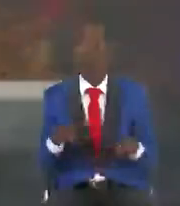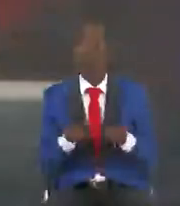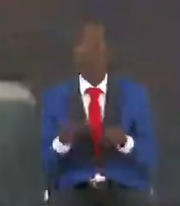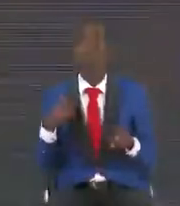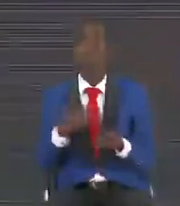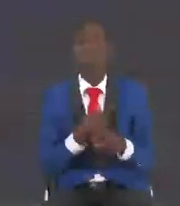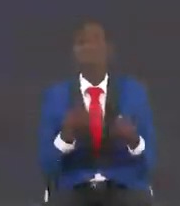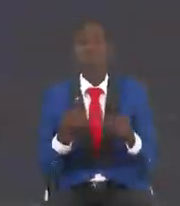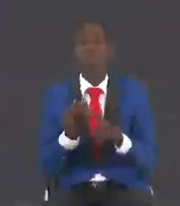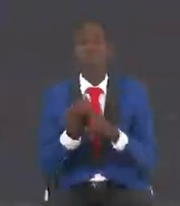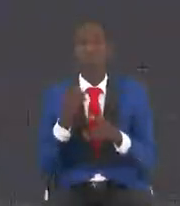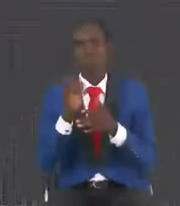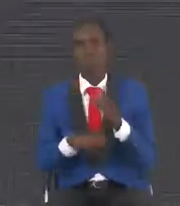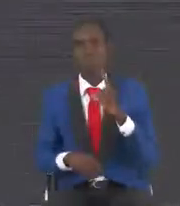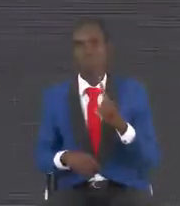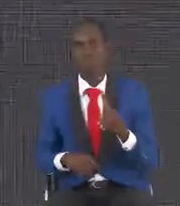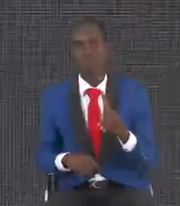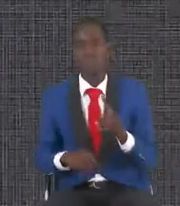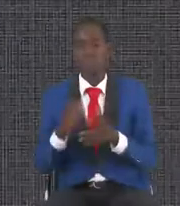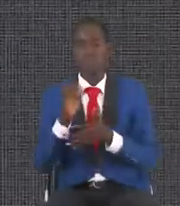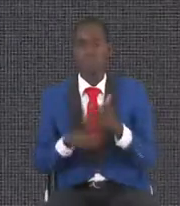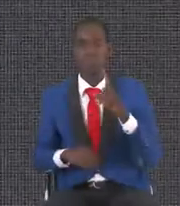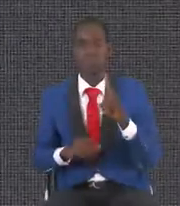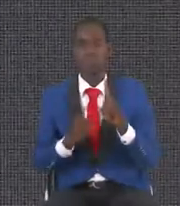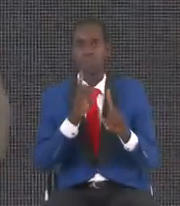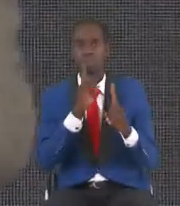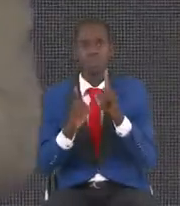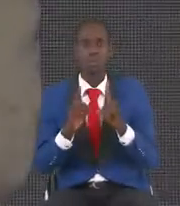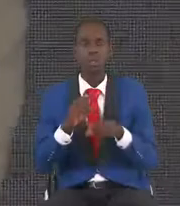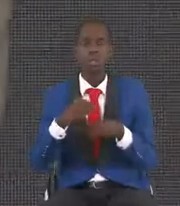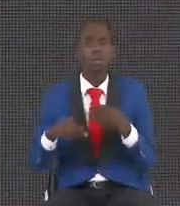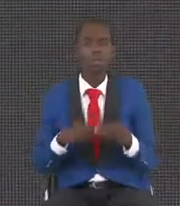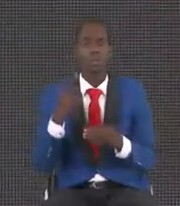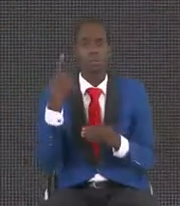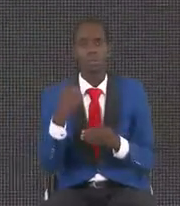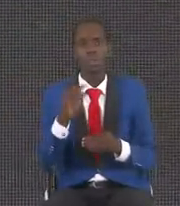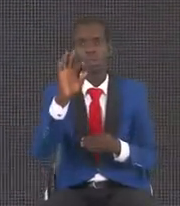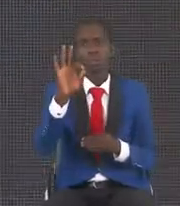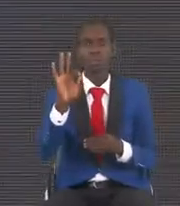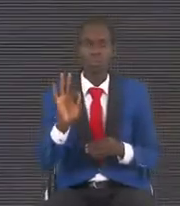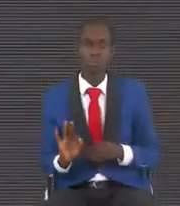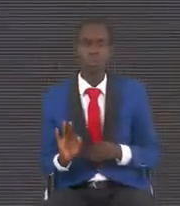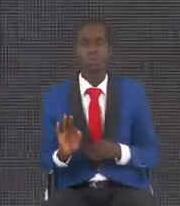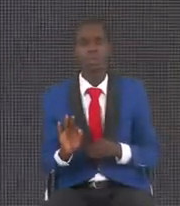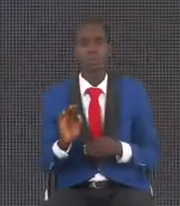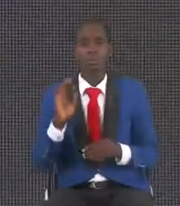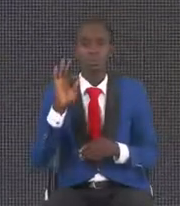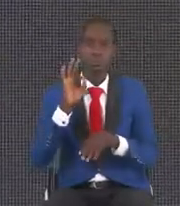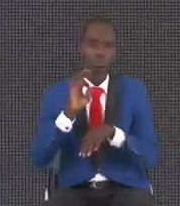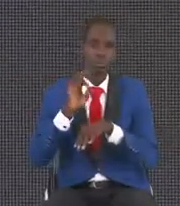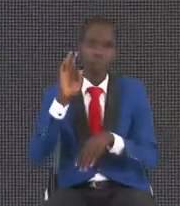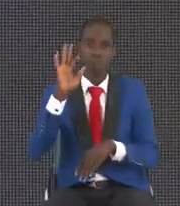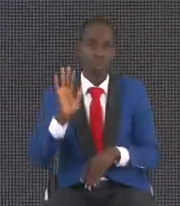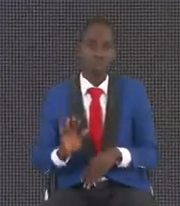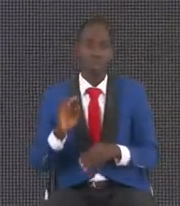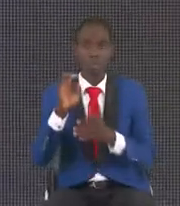chapter 1, chapter 1 taught about the appointed minister. Chapter 2,